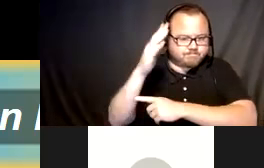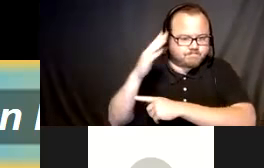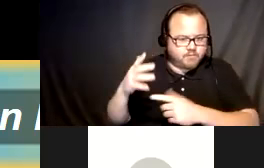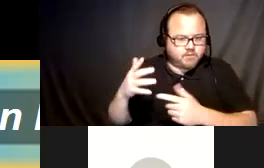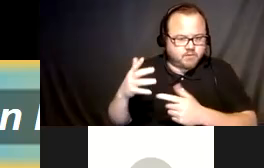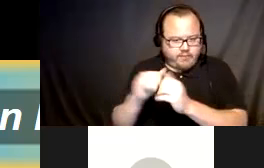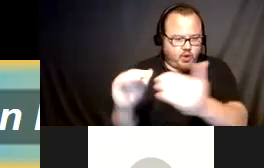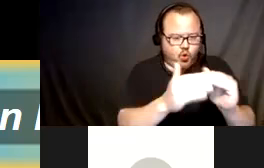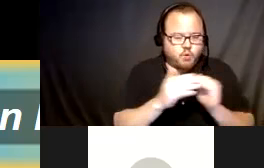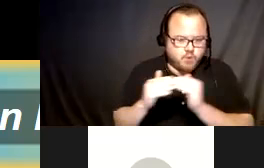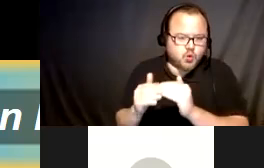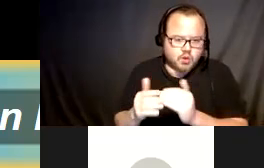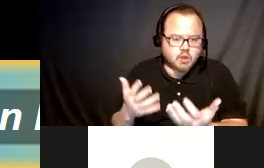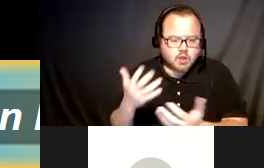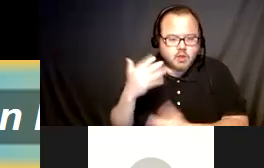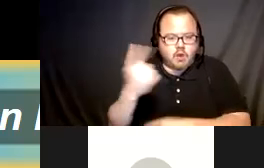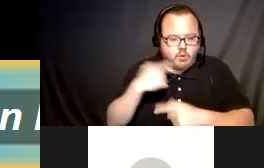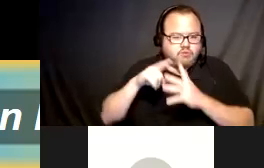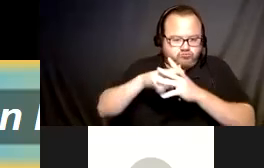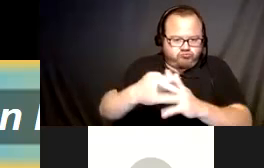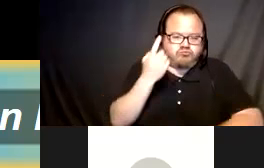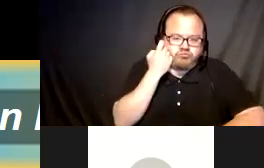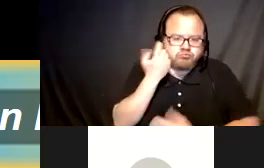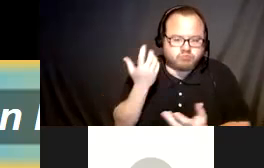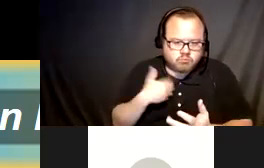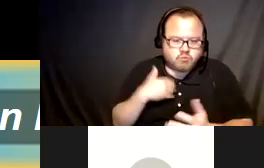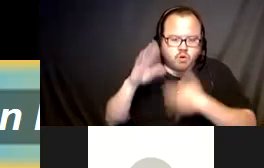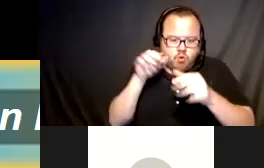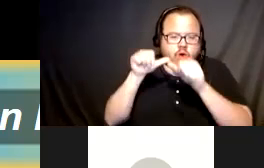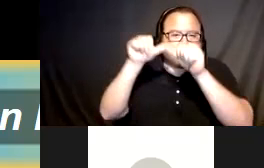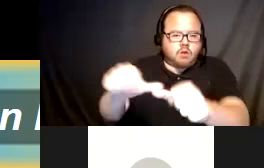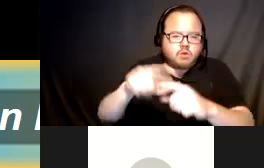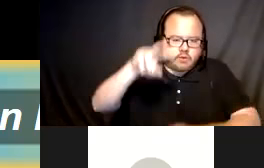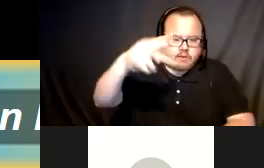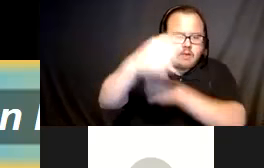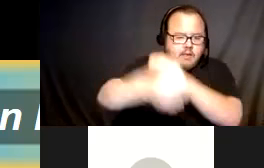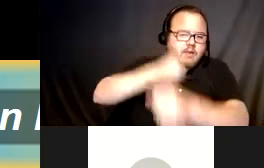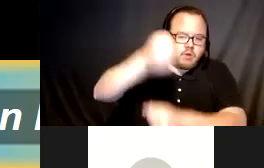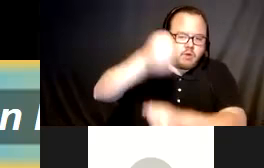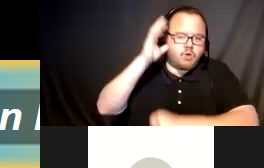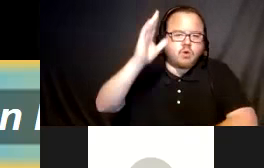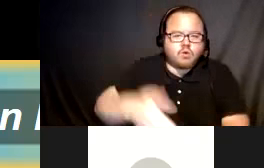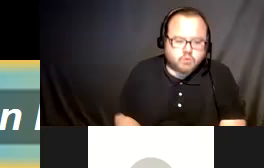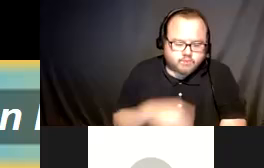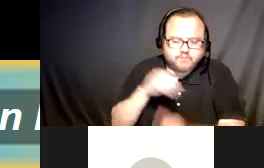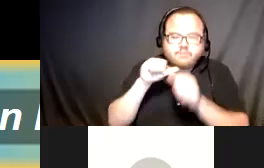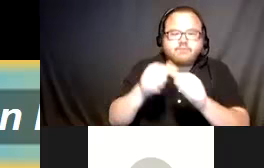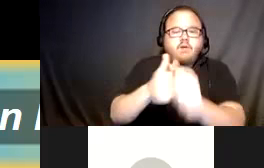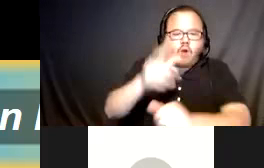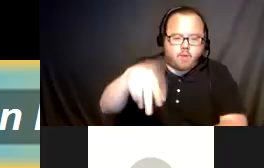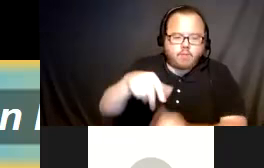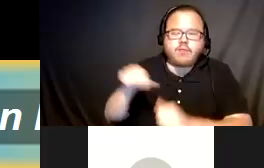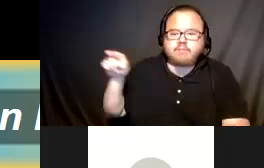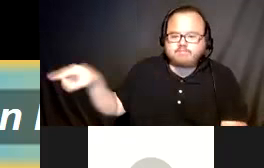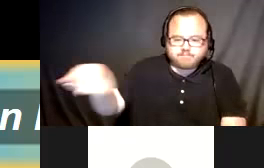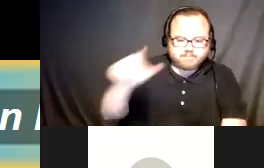way. So that's something that we started on and are looking to continue into our second year. So we'll continue to follow up with those community